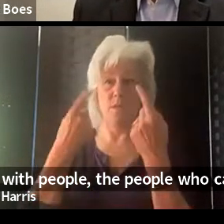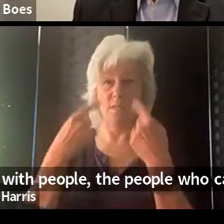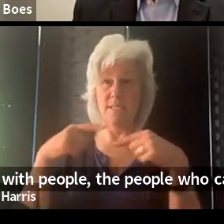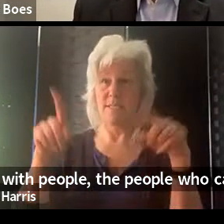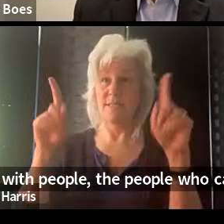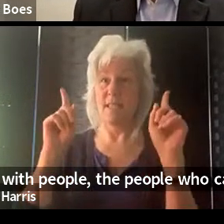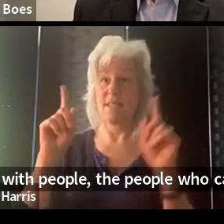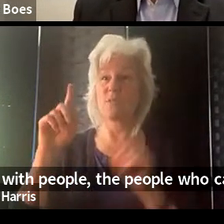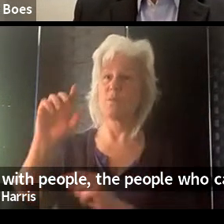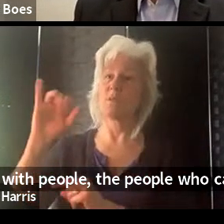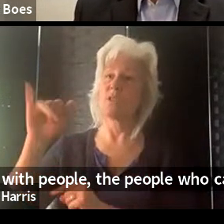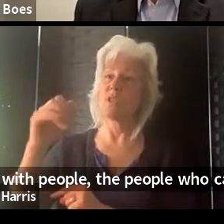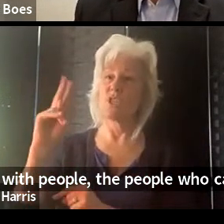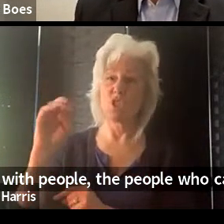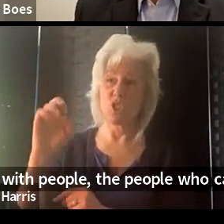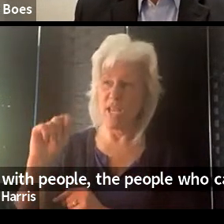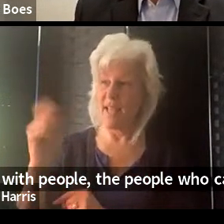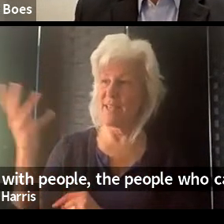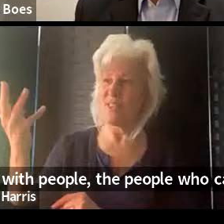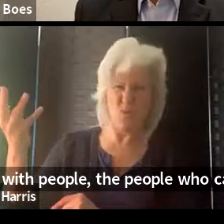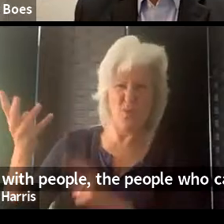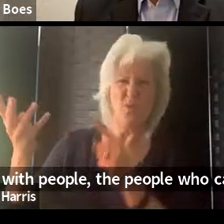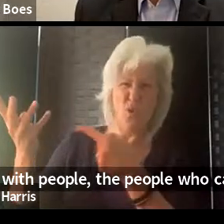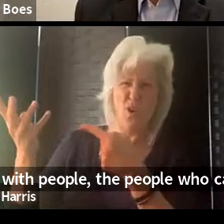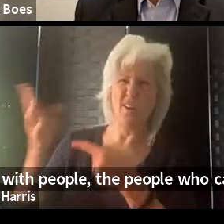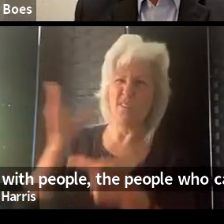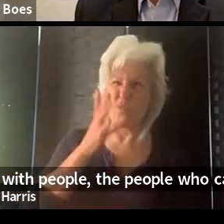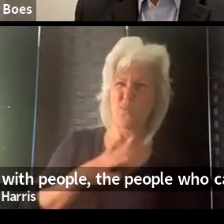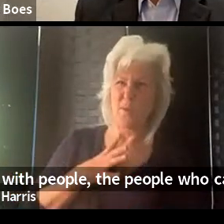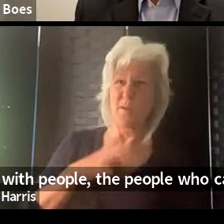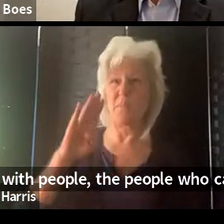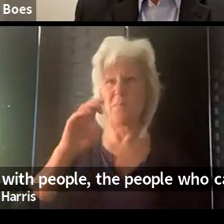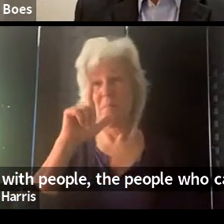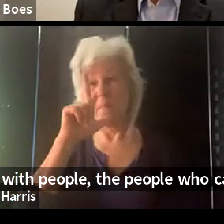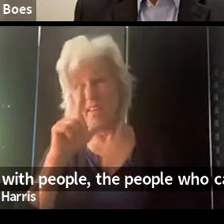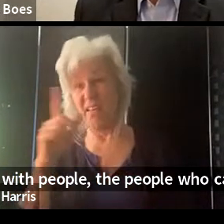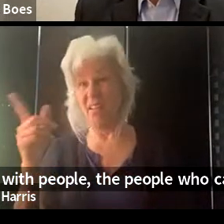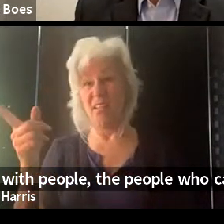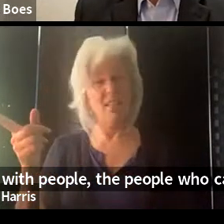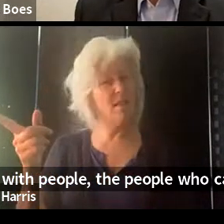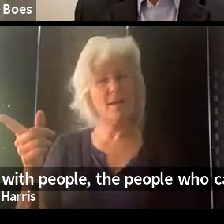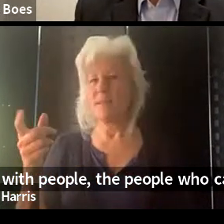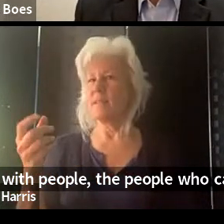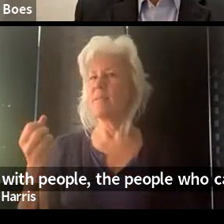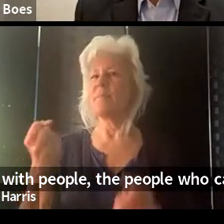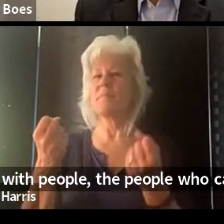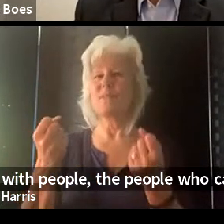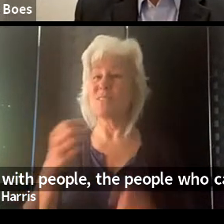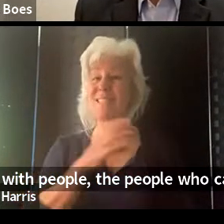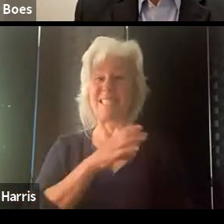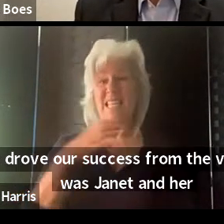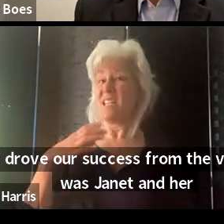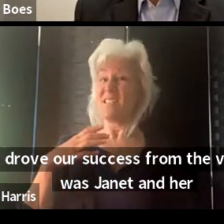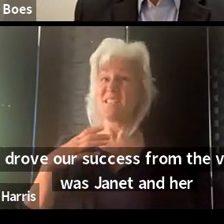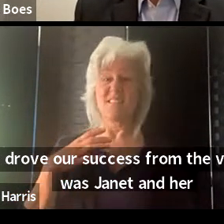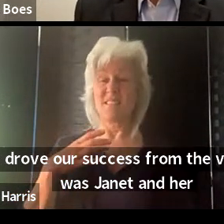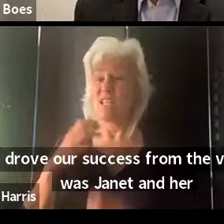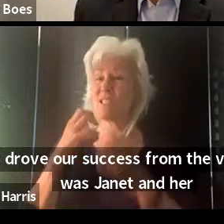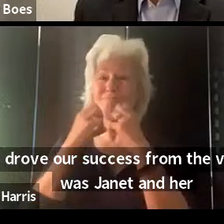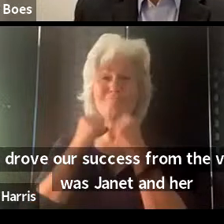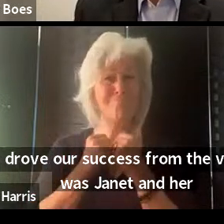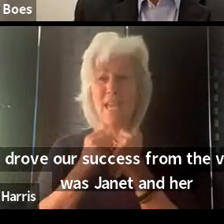was Janet and her cohorts and Bill and a number of citizens who just cared very